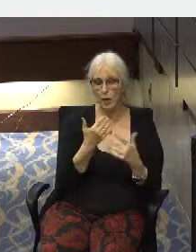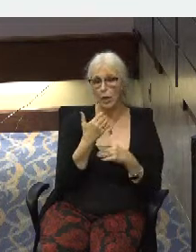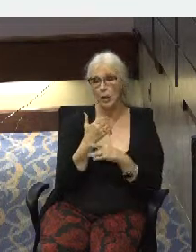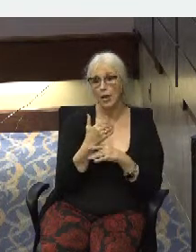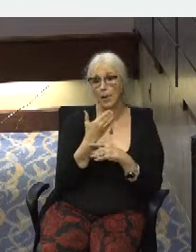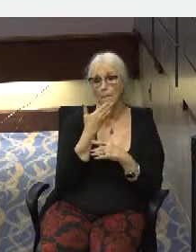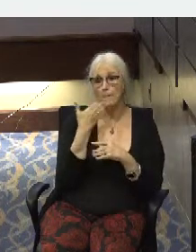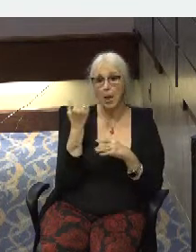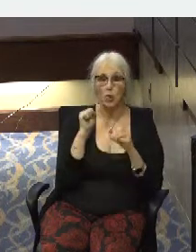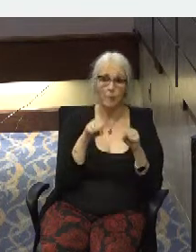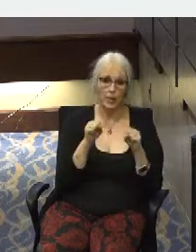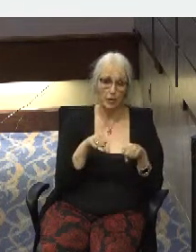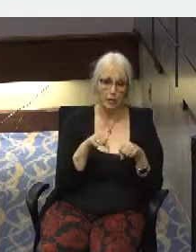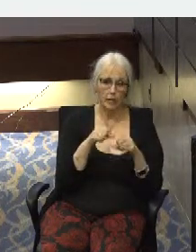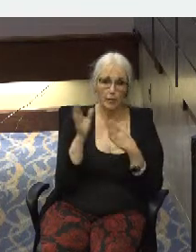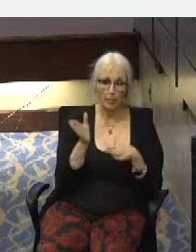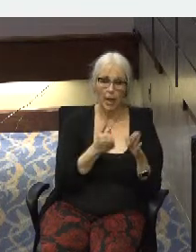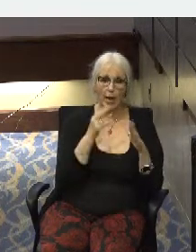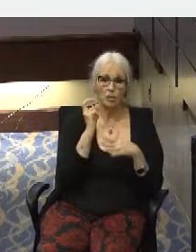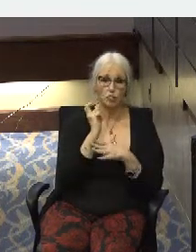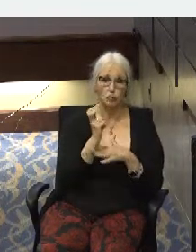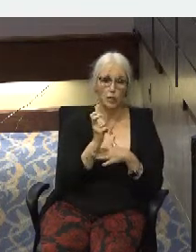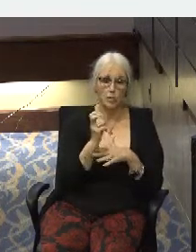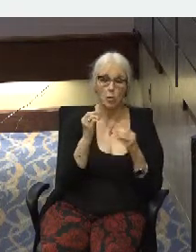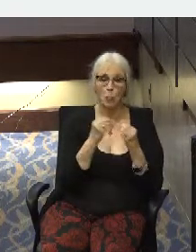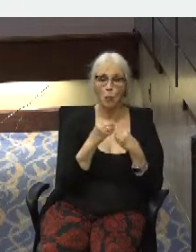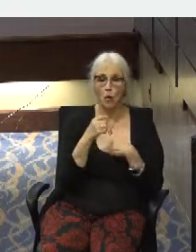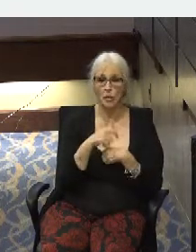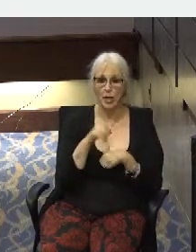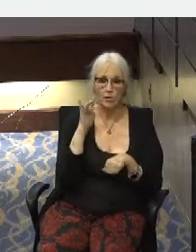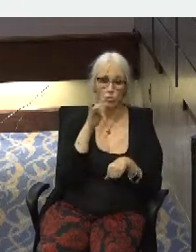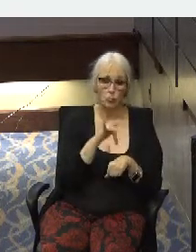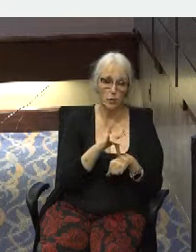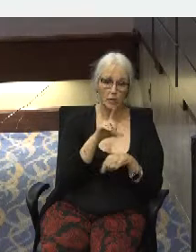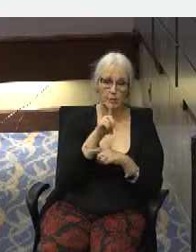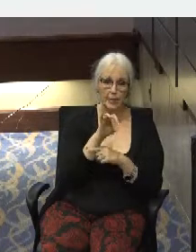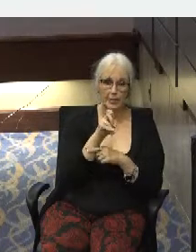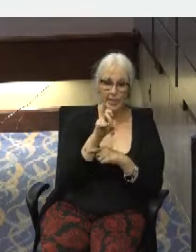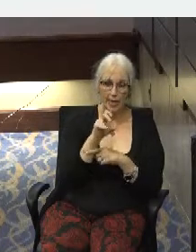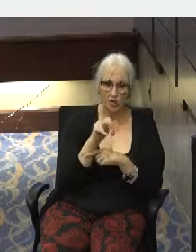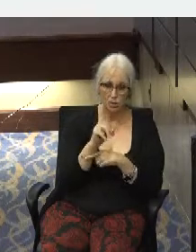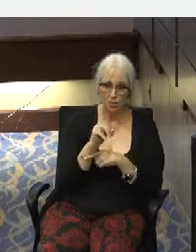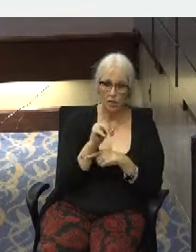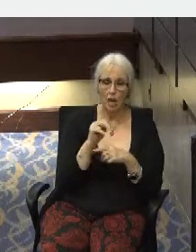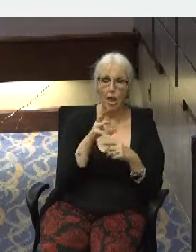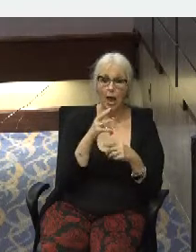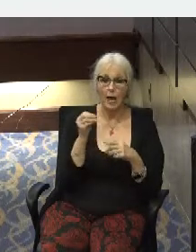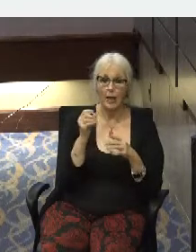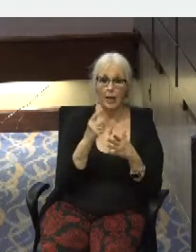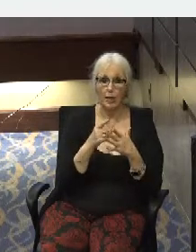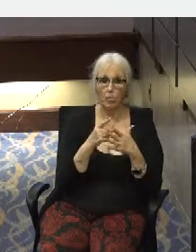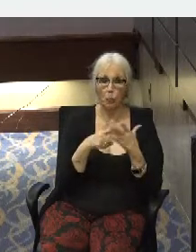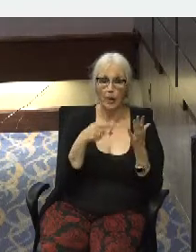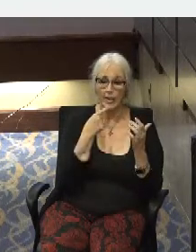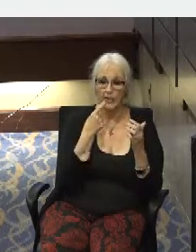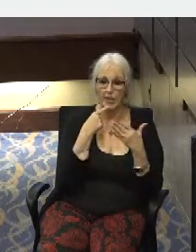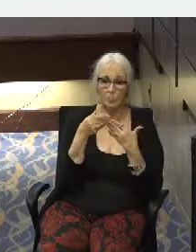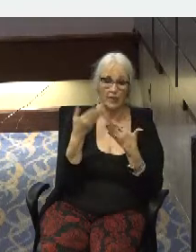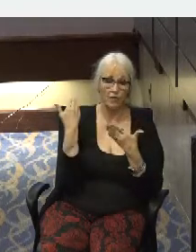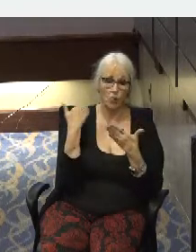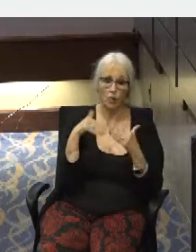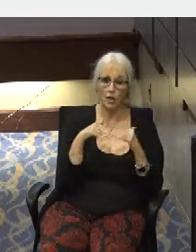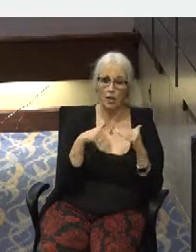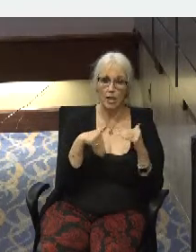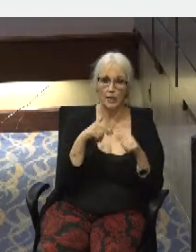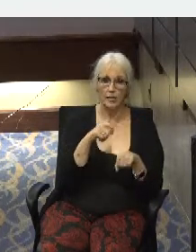better ability to plan trips and more time to reach their destinations for work, play, et cetera. Additionally, like I showed previously, there's going to be less